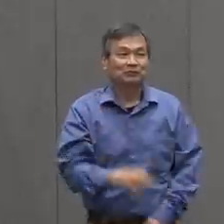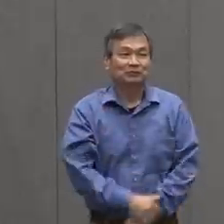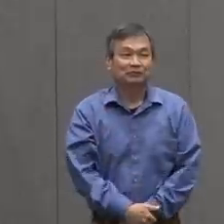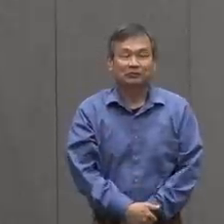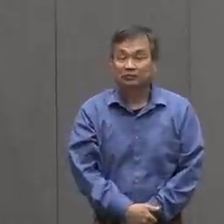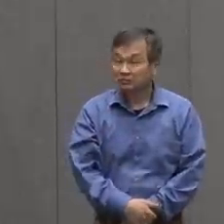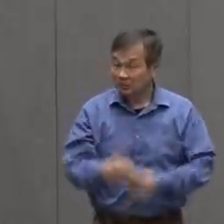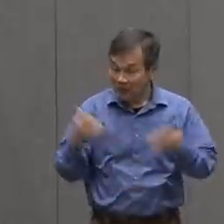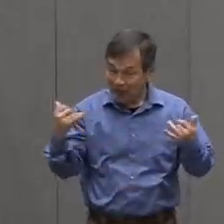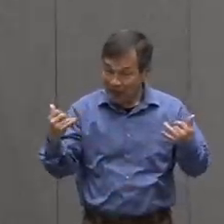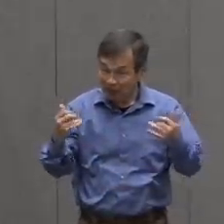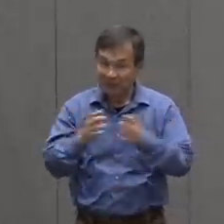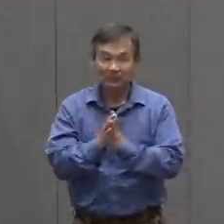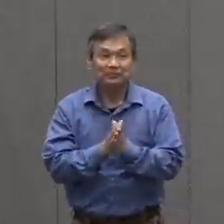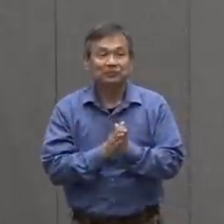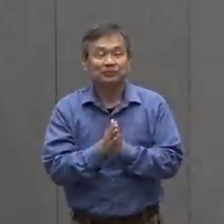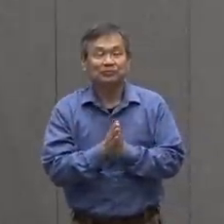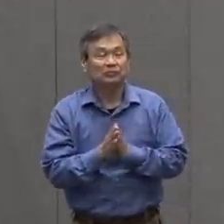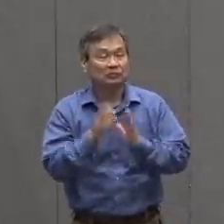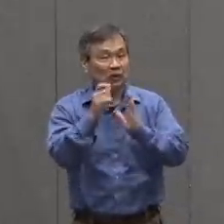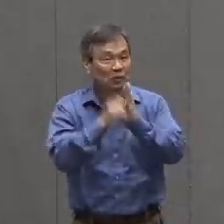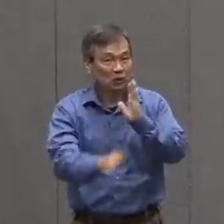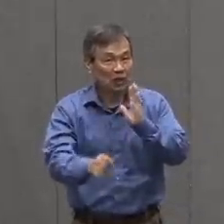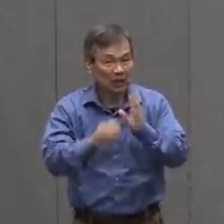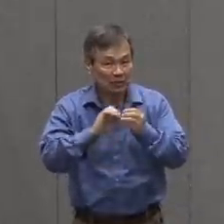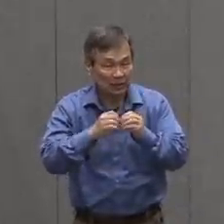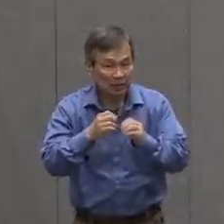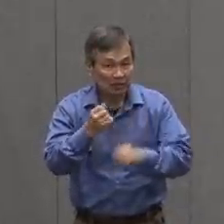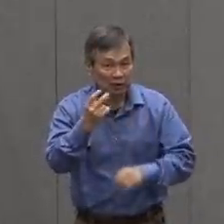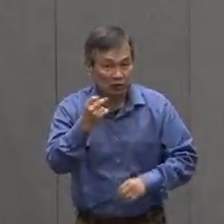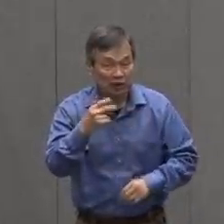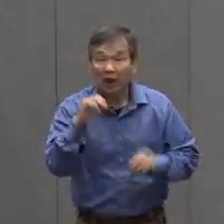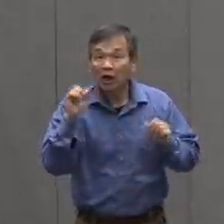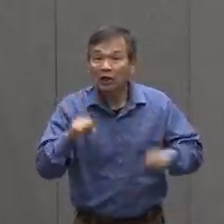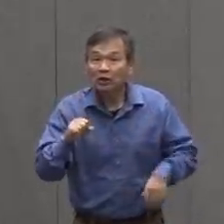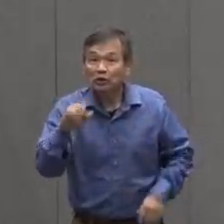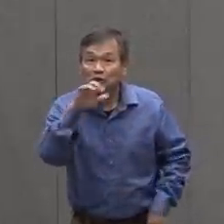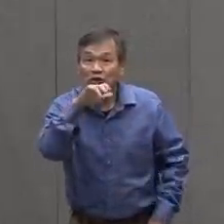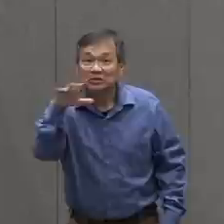12. Next, can you write the number 12? Can you spell it?